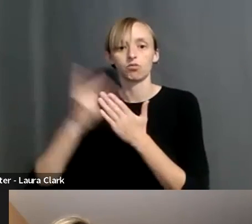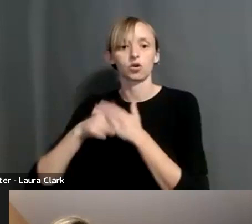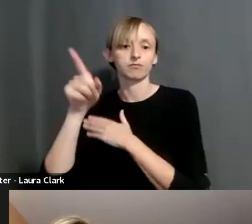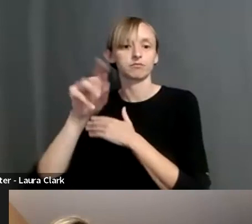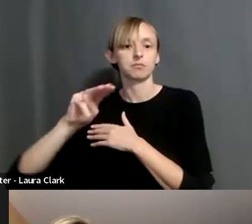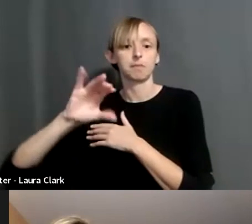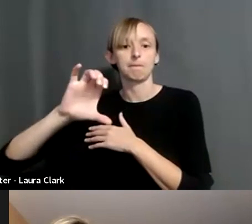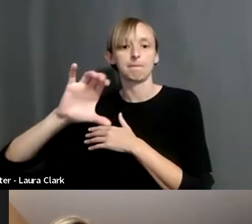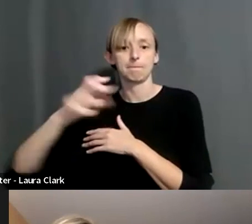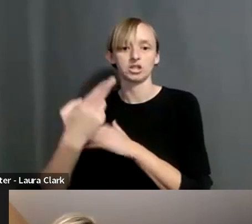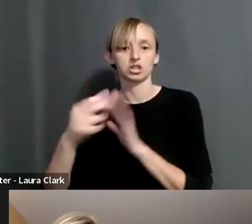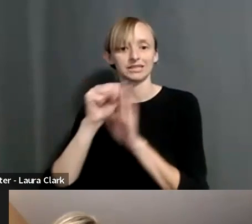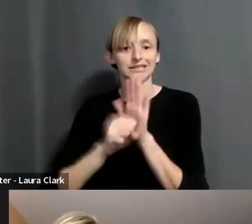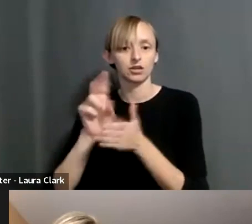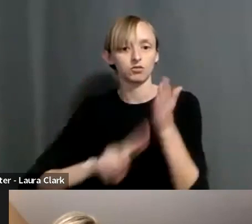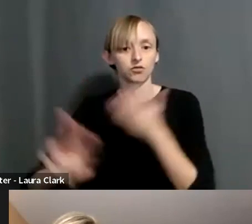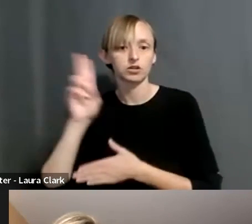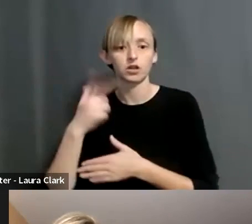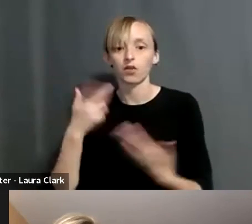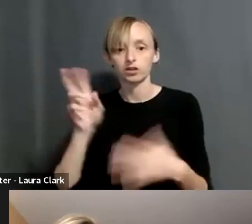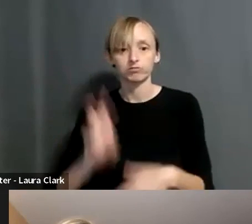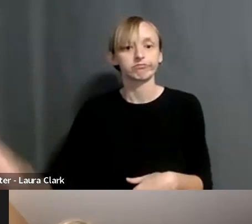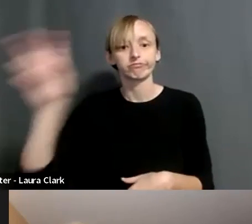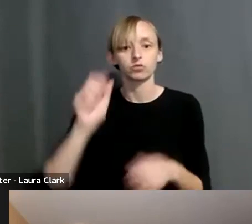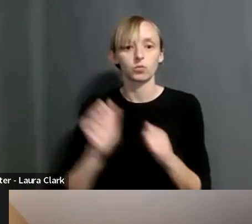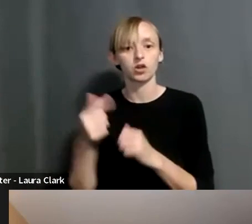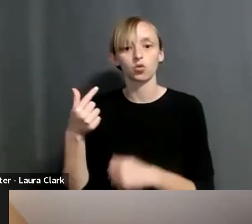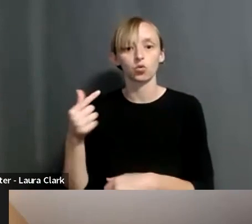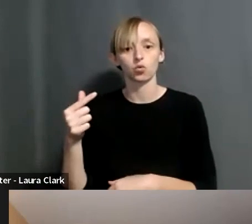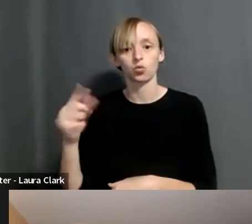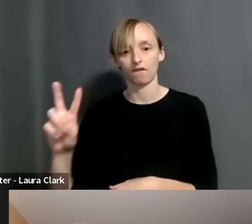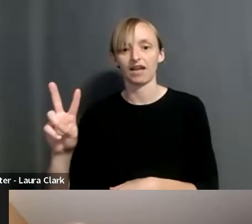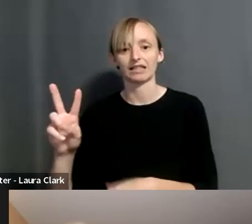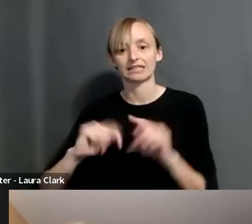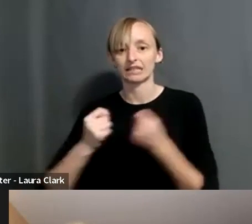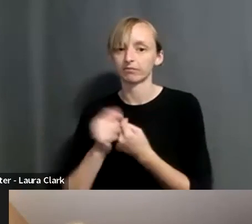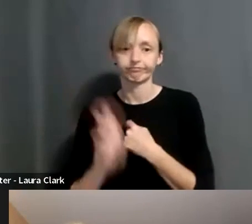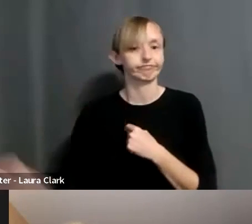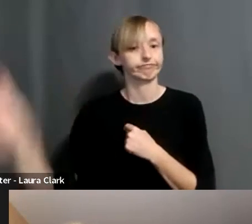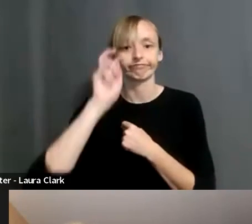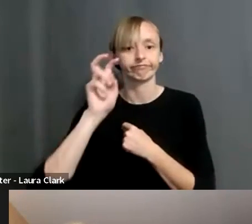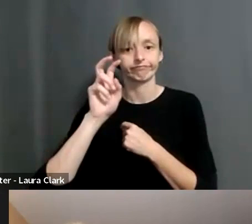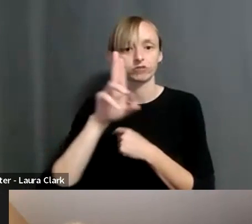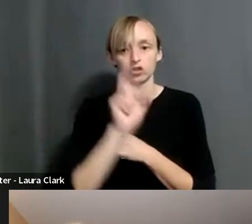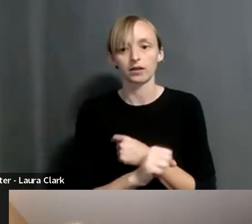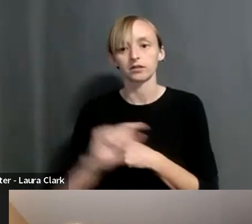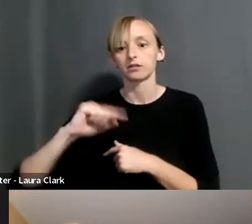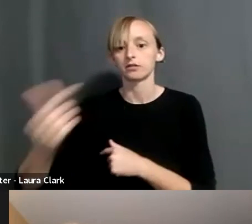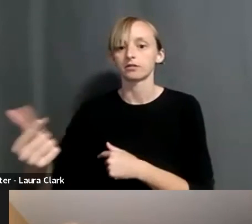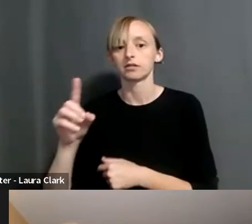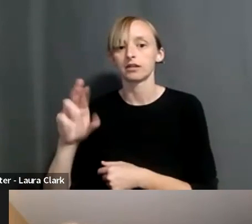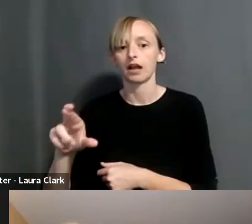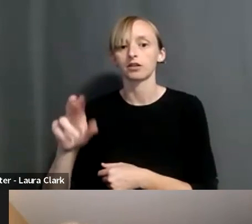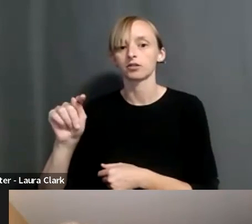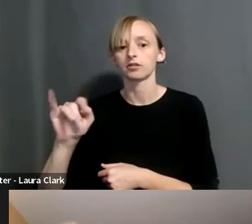And we've traveled all around the country with Grand Valley's team. So I'll pass it to you, Dr. Tinney, though. Oh, I was gonna say,